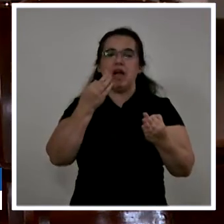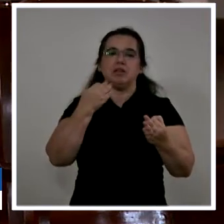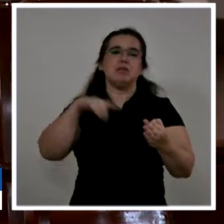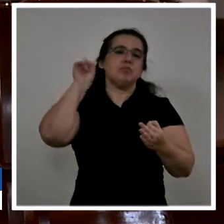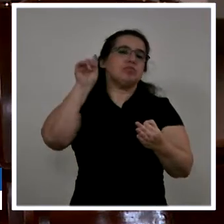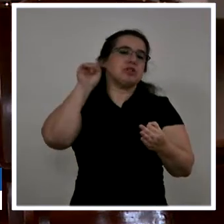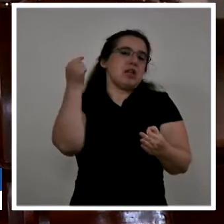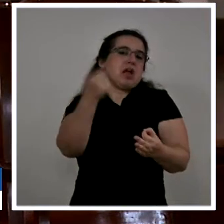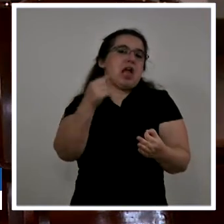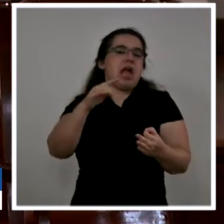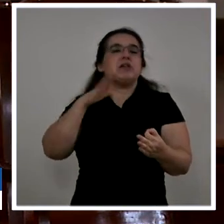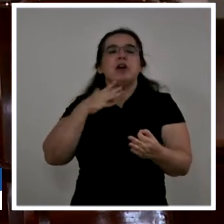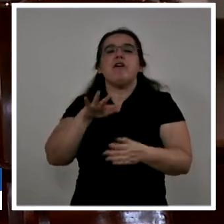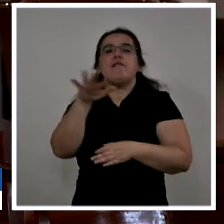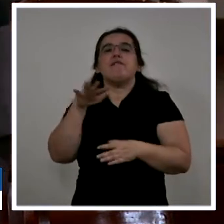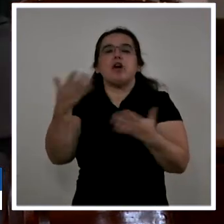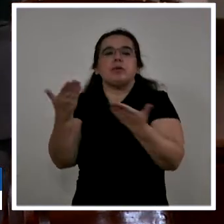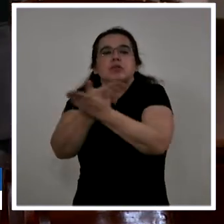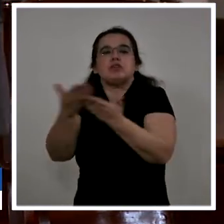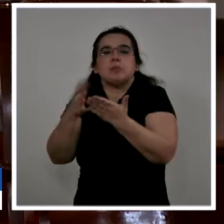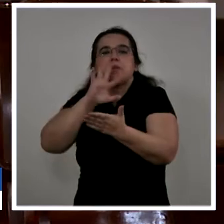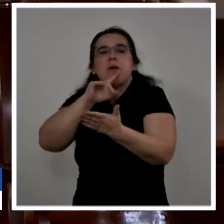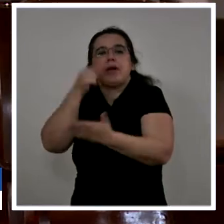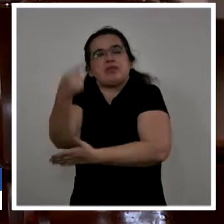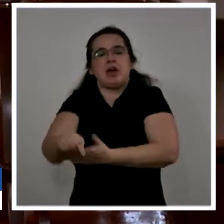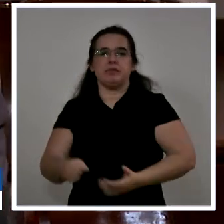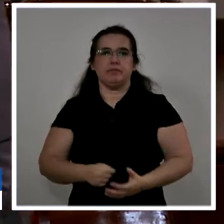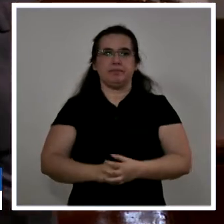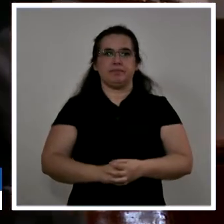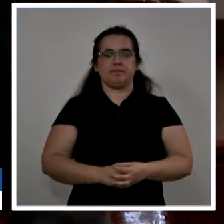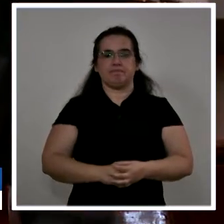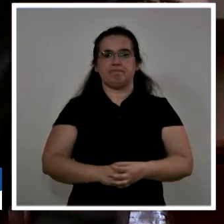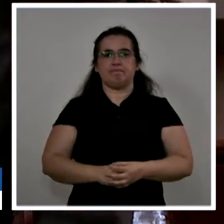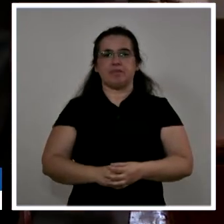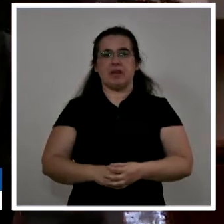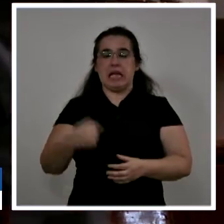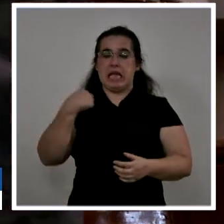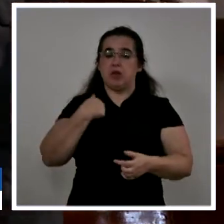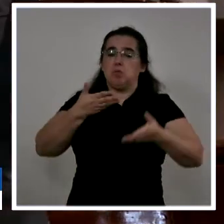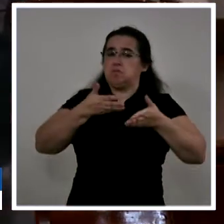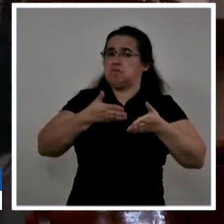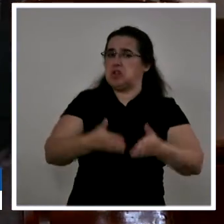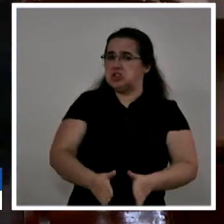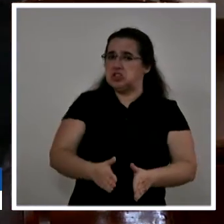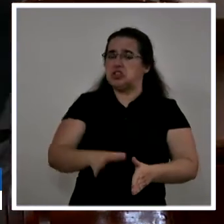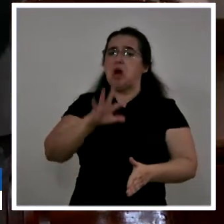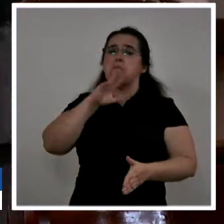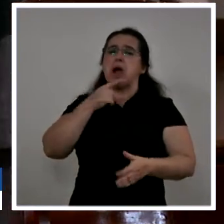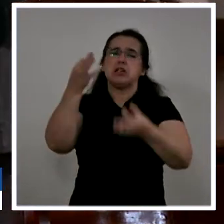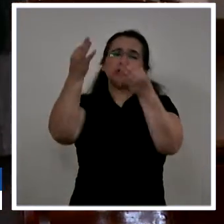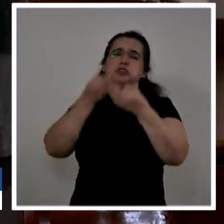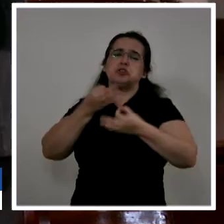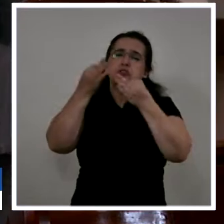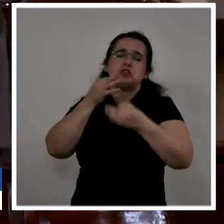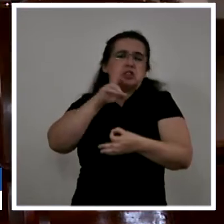relacionou com eles. So even if I was born to a high licking mouse mother, e portanto mesmo que eu tivesse nascido, que eu tenha nascido de uma mãe que cuida bem dos